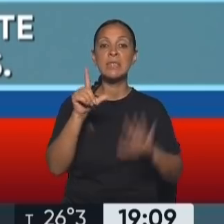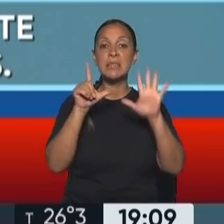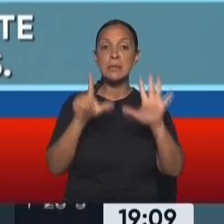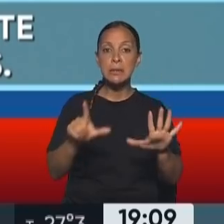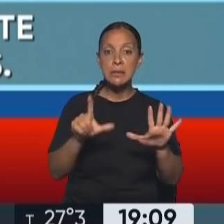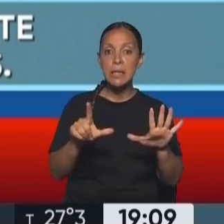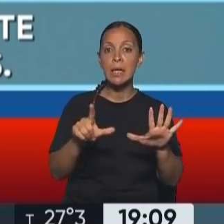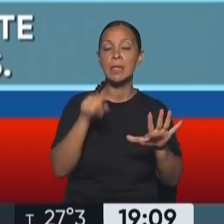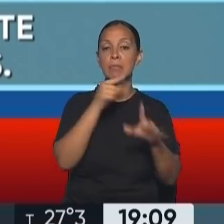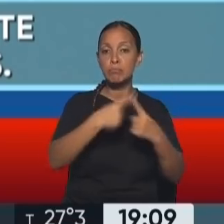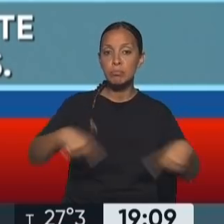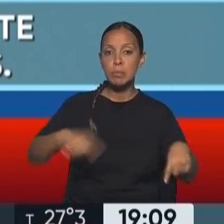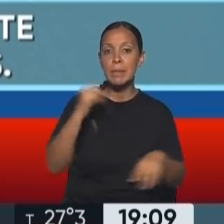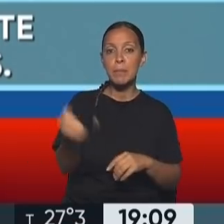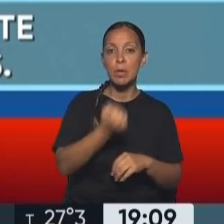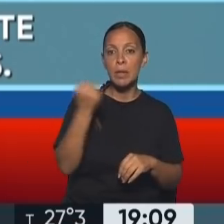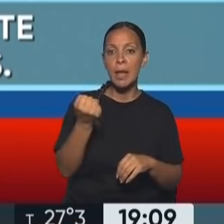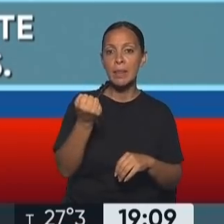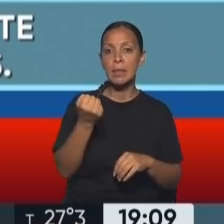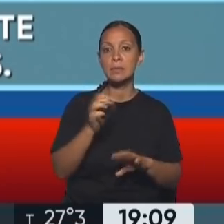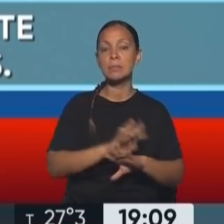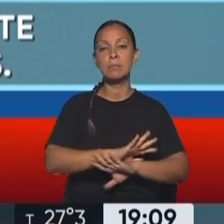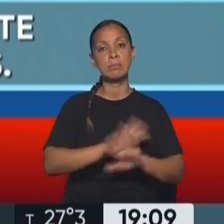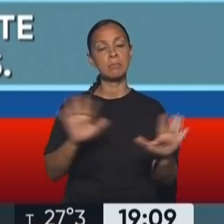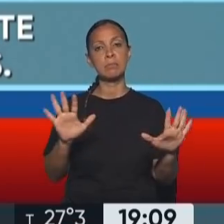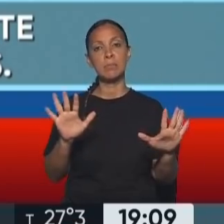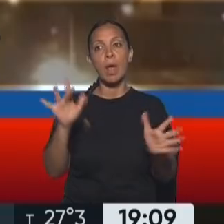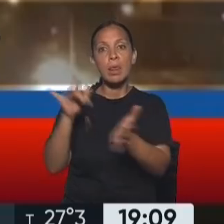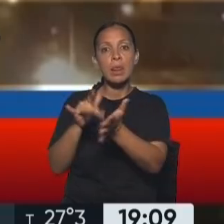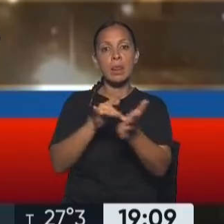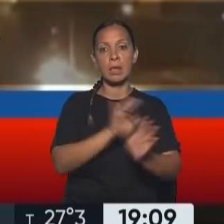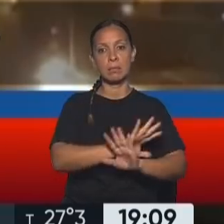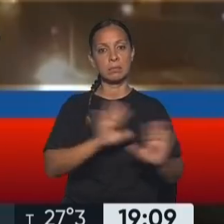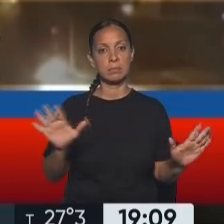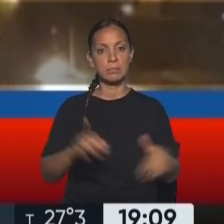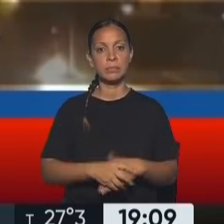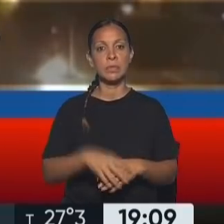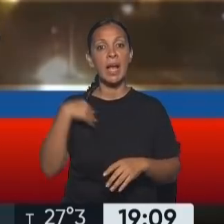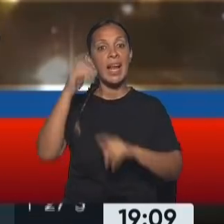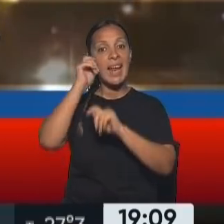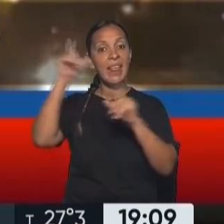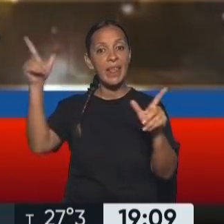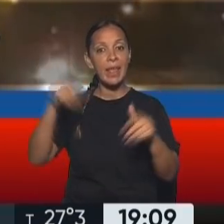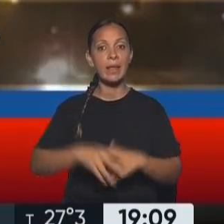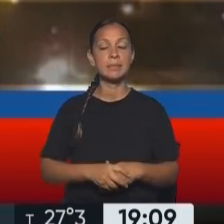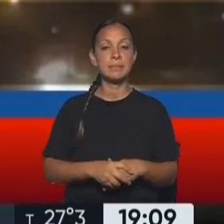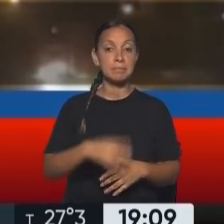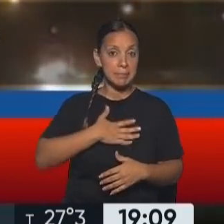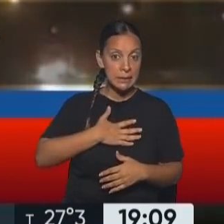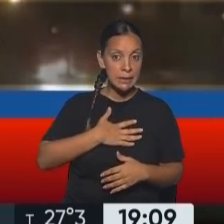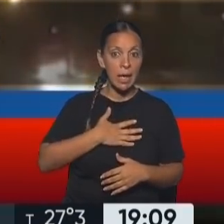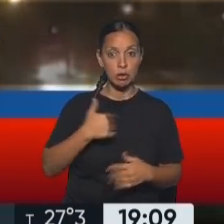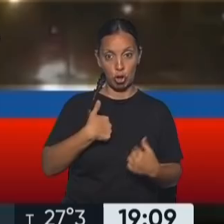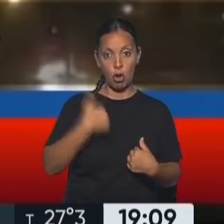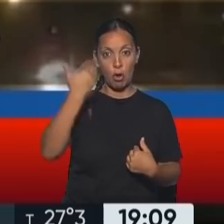7 crucial pillars are never again compromised. The idea behind this initiative of